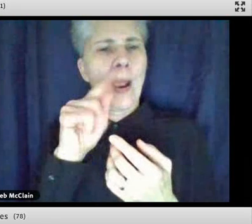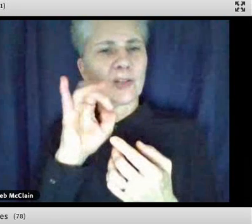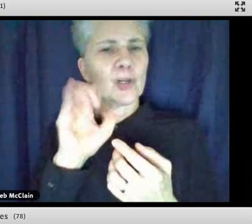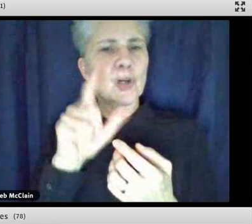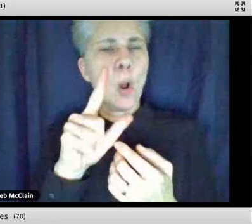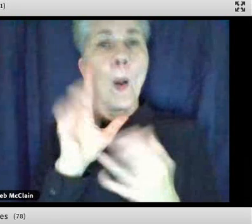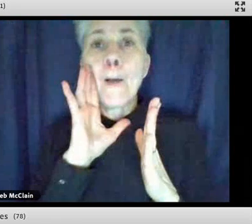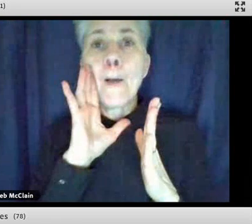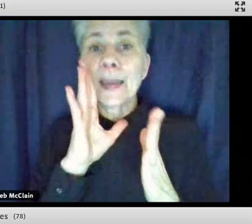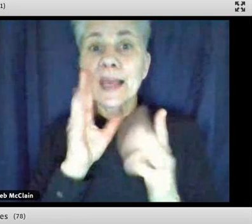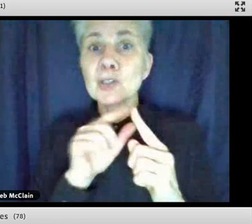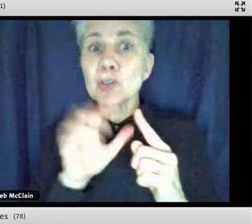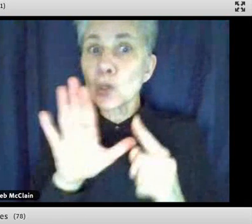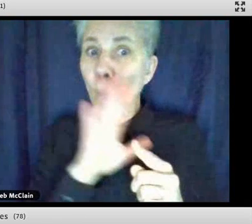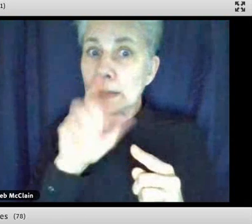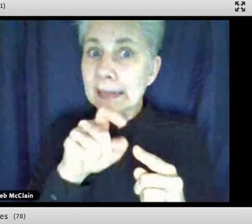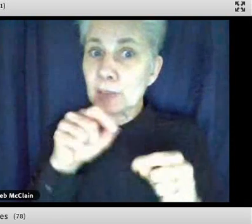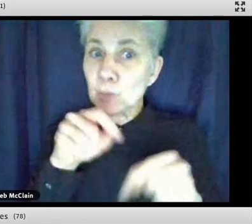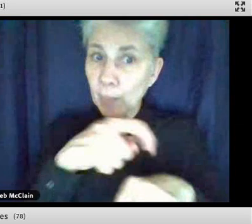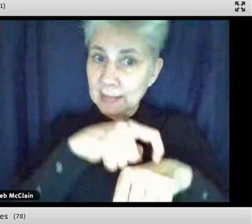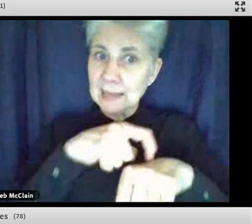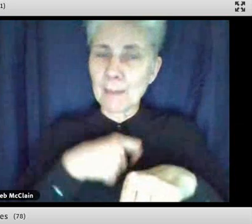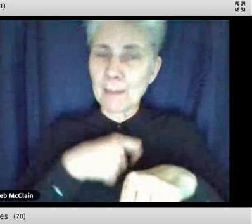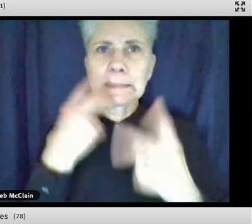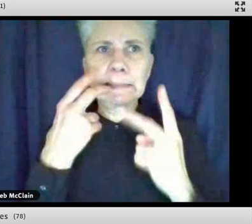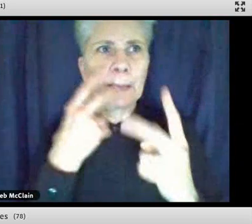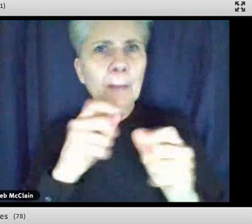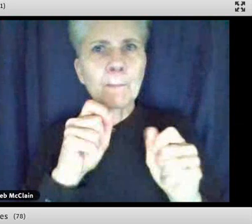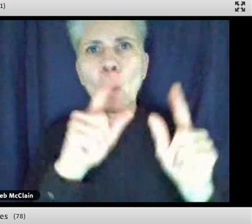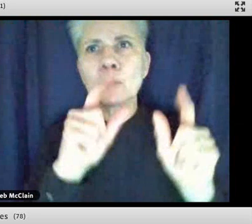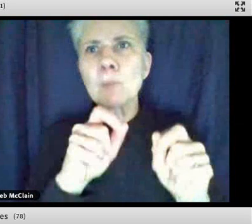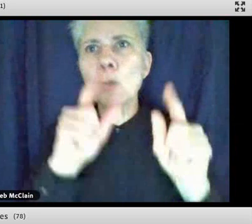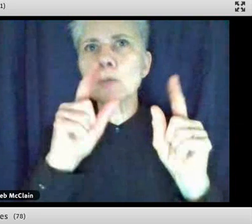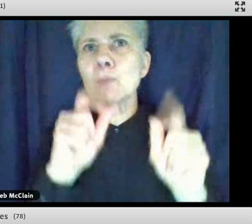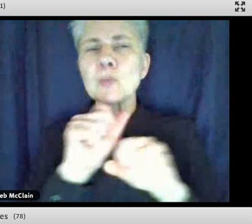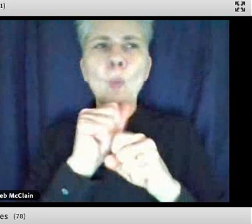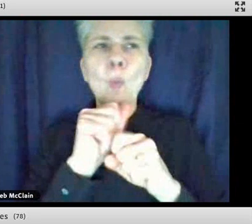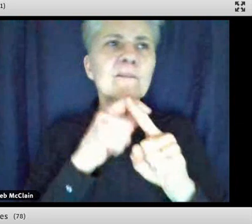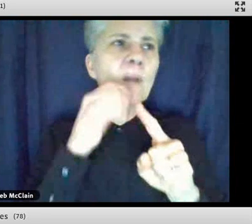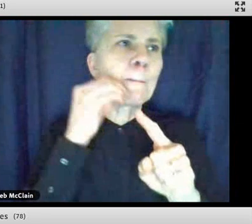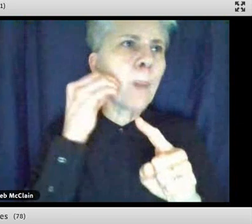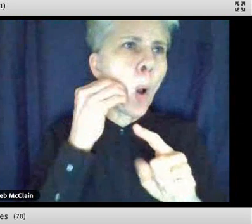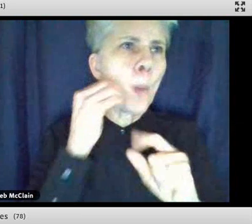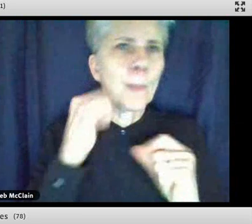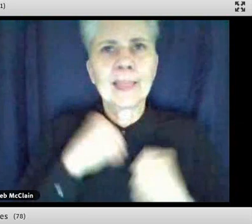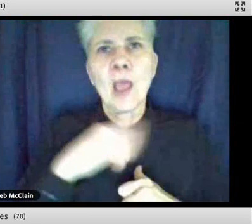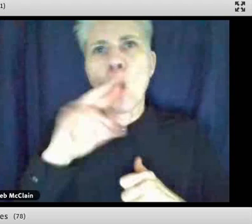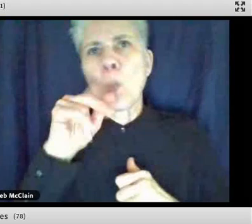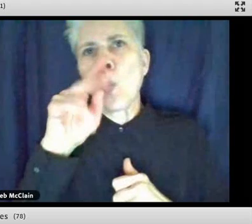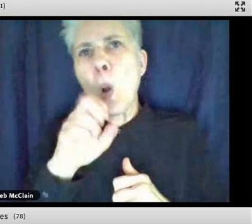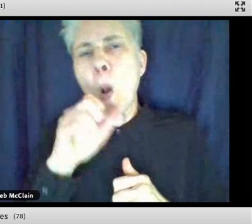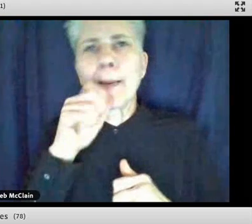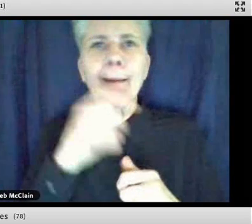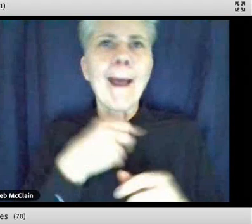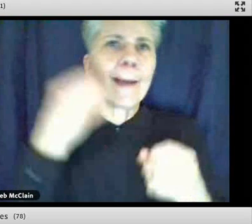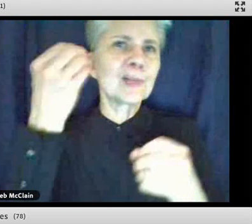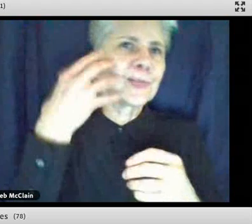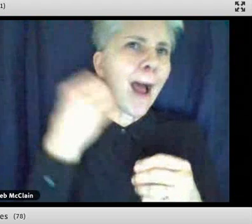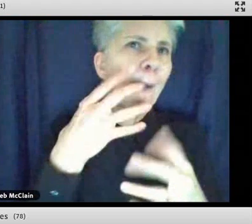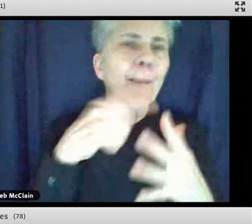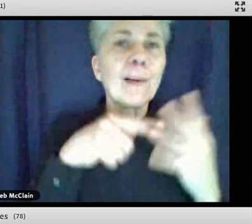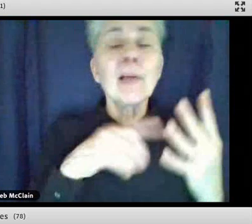to your basic needs. I mean, during this time, I keep seeing people post about working from home in their robe and not taking a shower, and